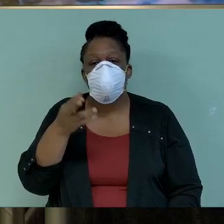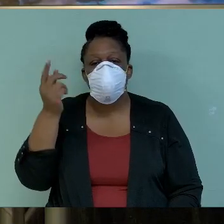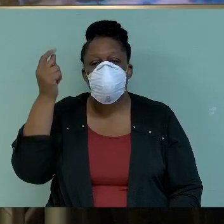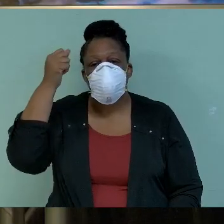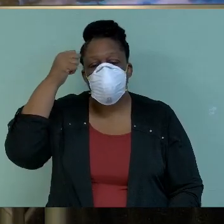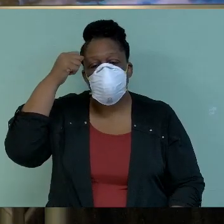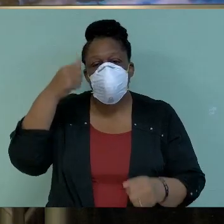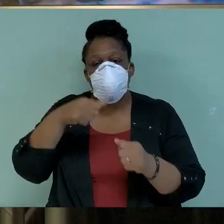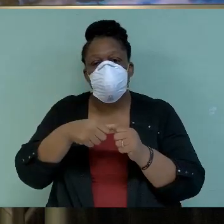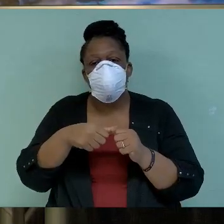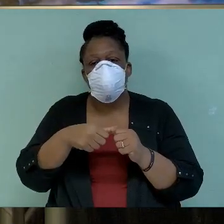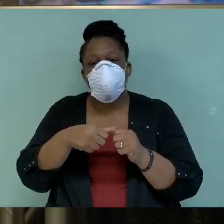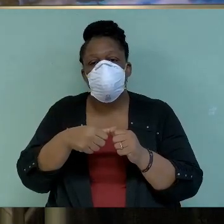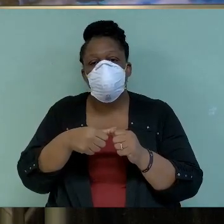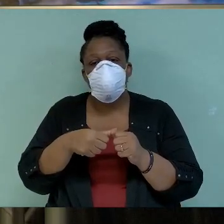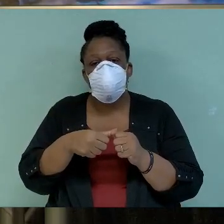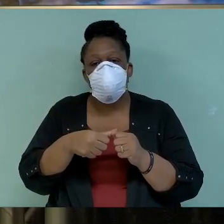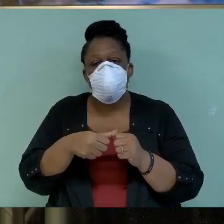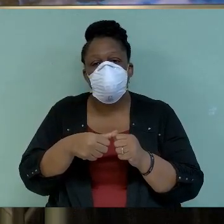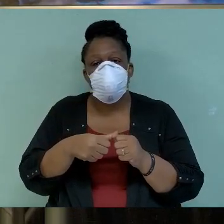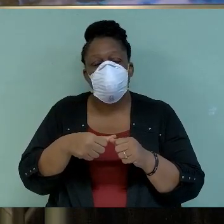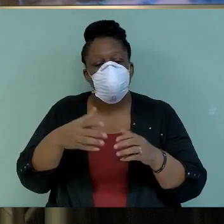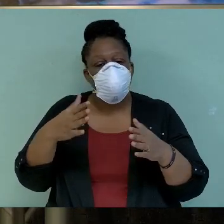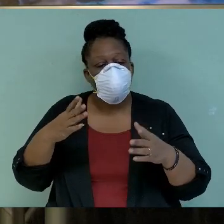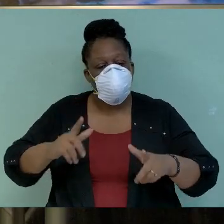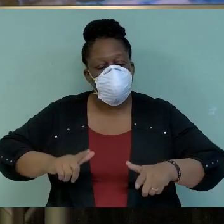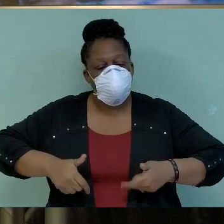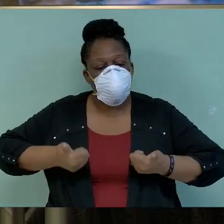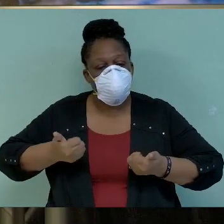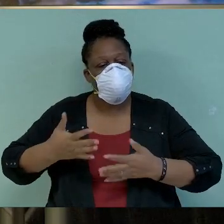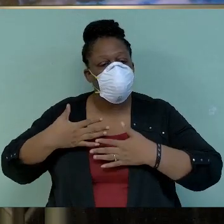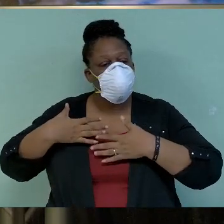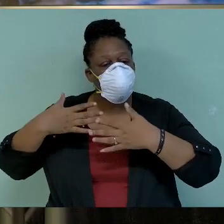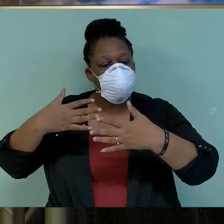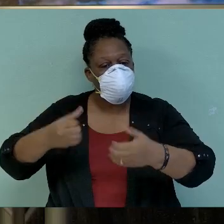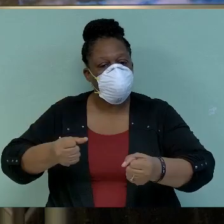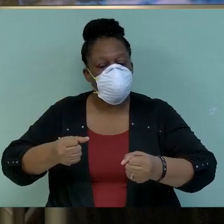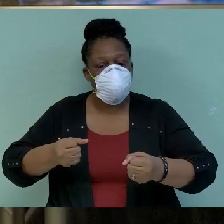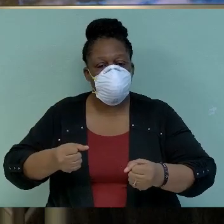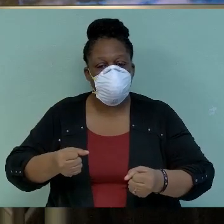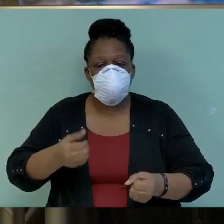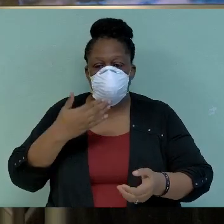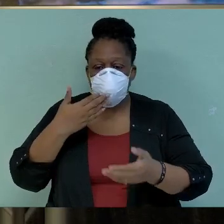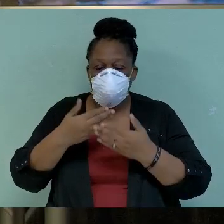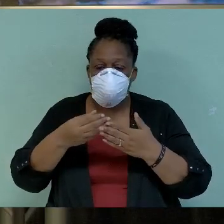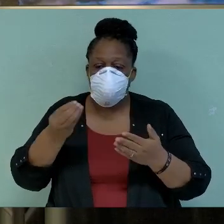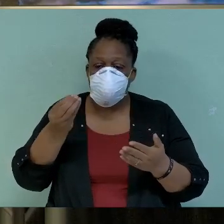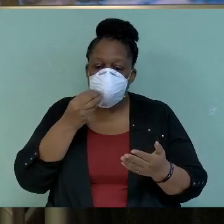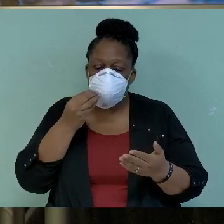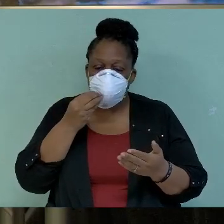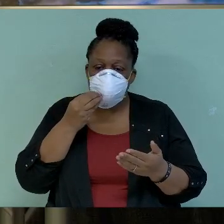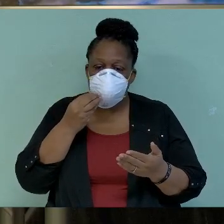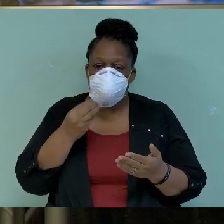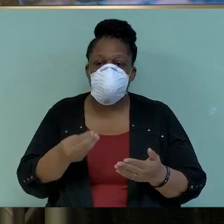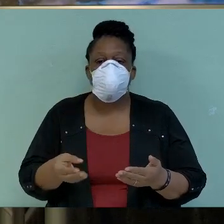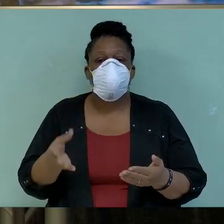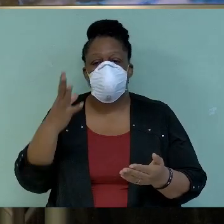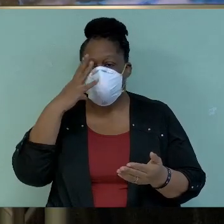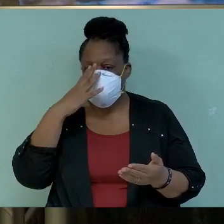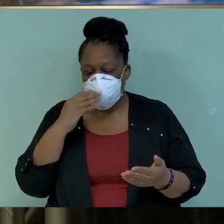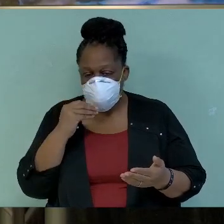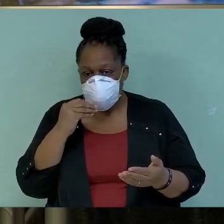to maintain a healthy lifestyle, including proper diet, sleep,